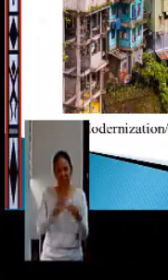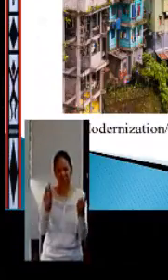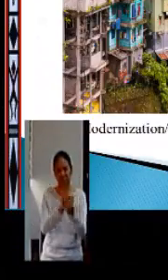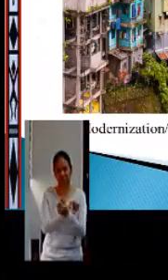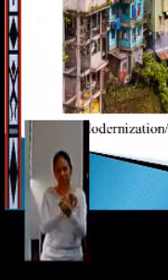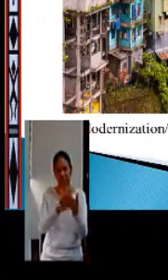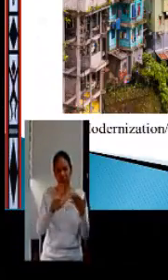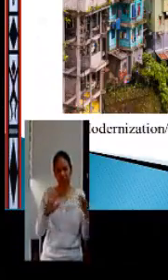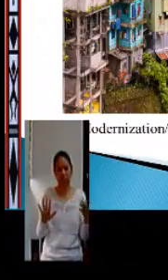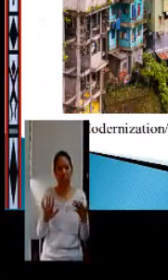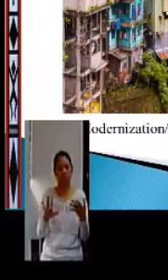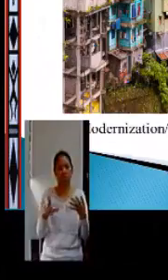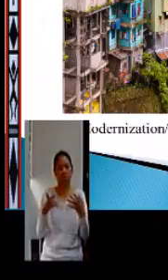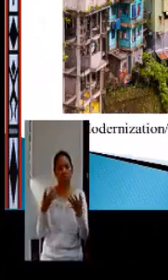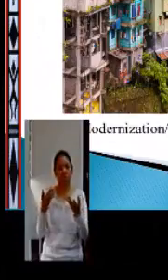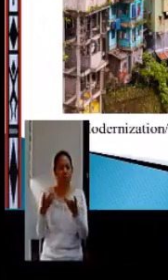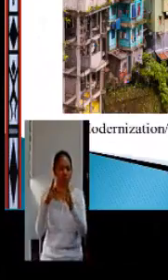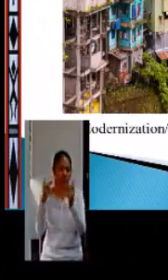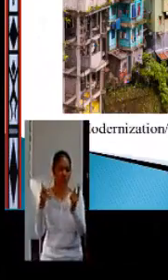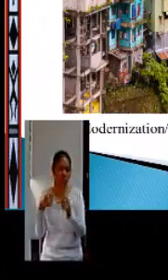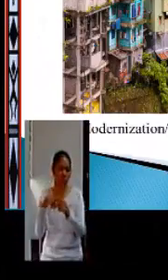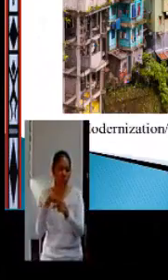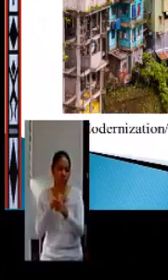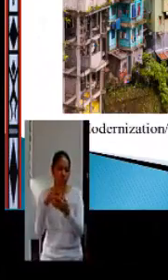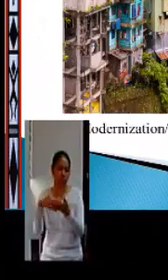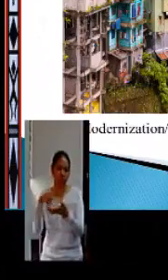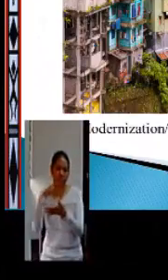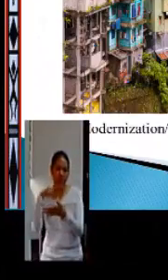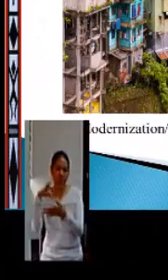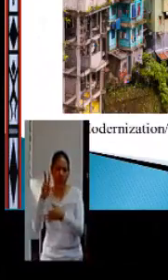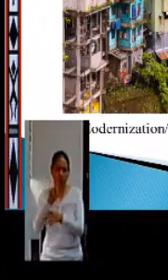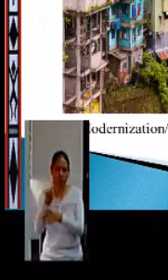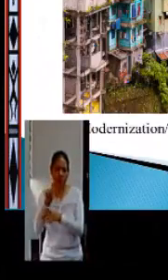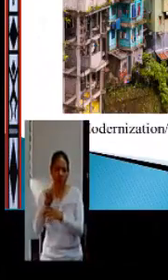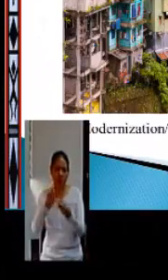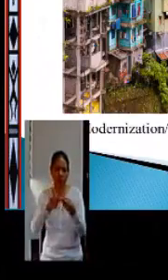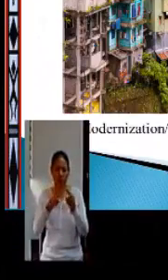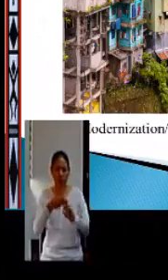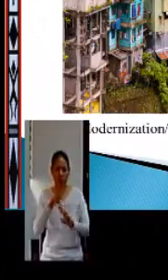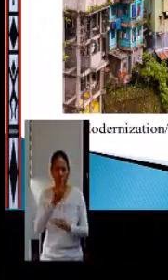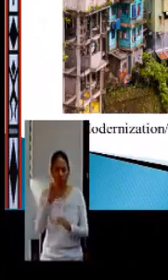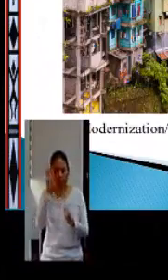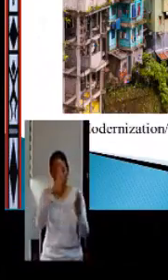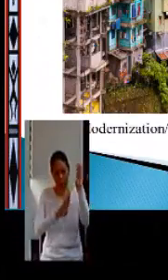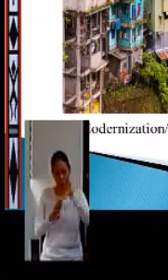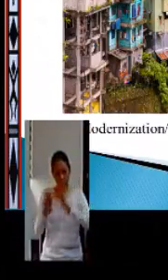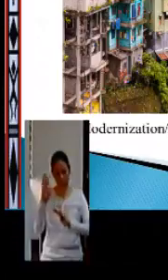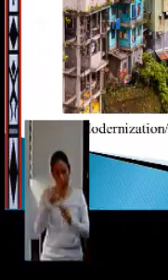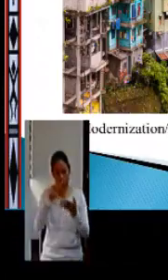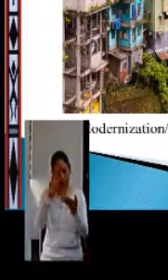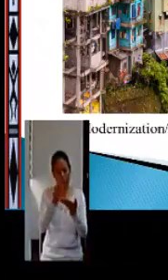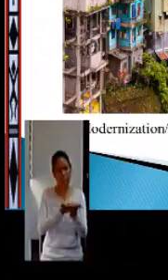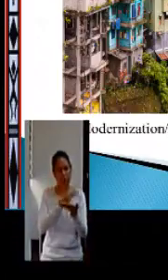sa lugar, sa aming mga rice terraces. Ang number one na problema is ito yung modernization